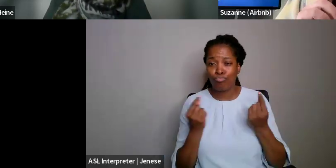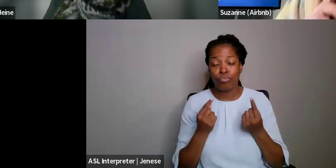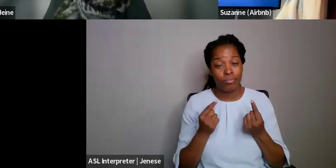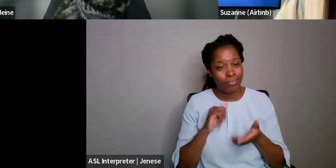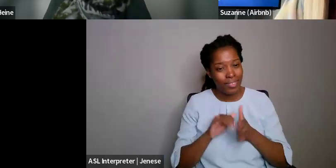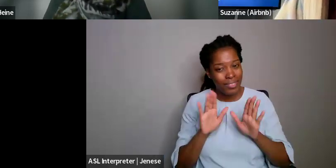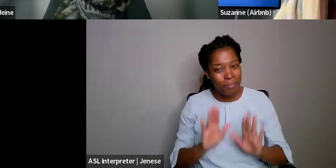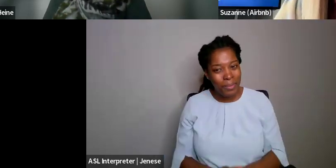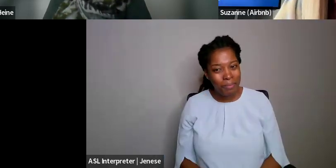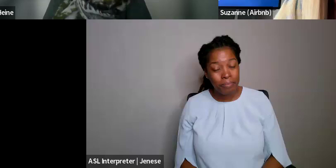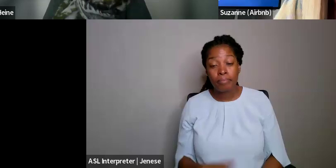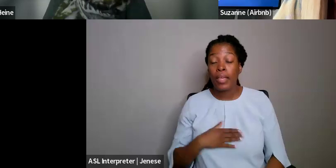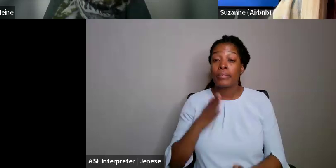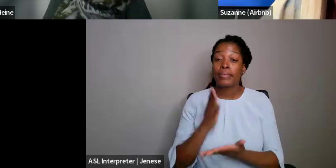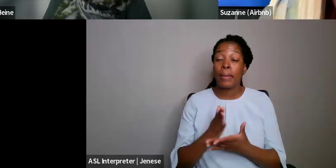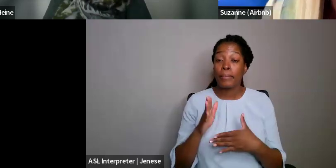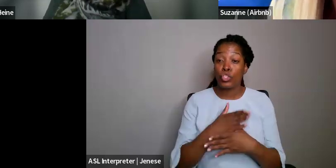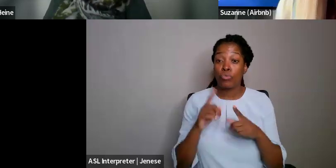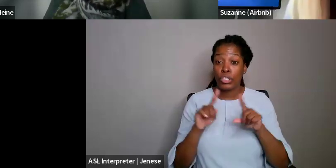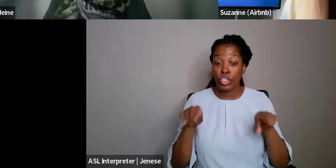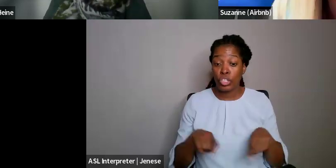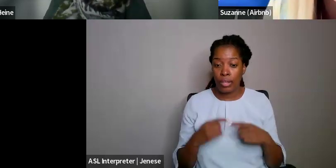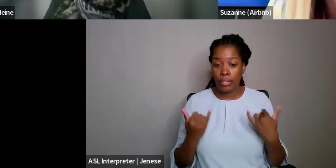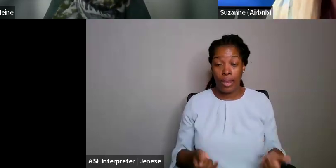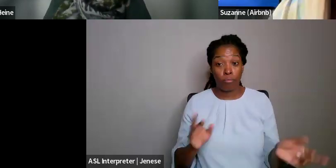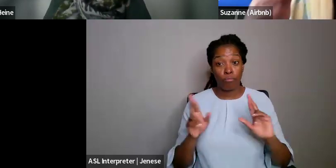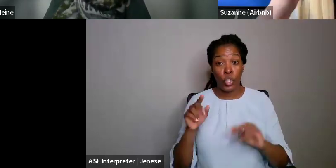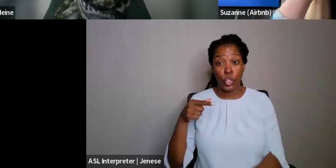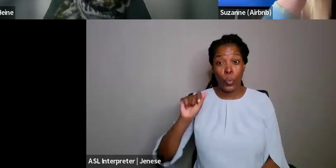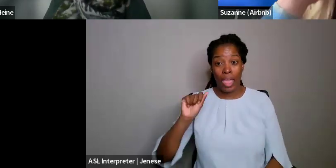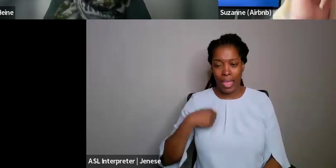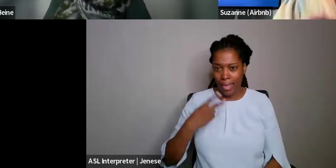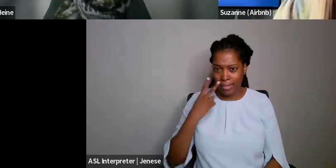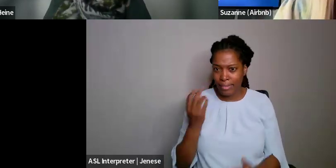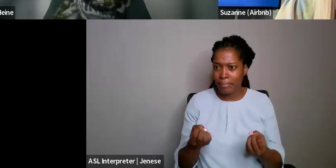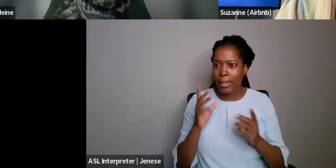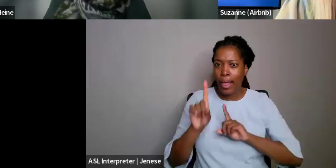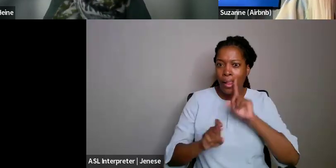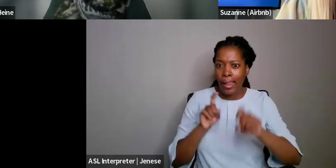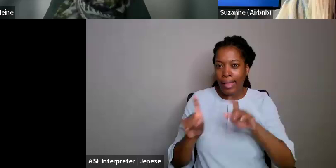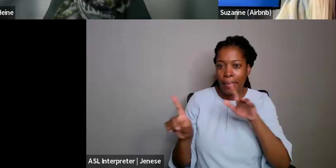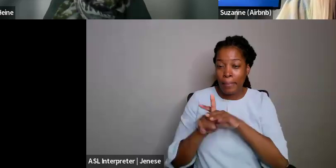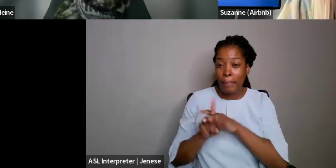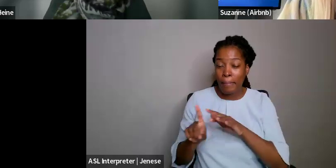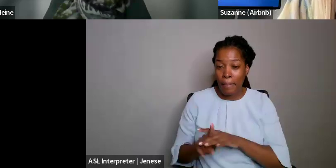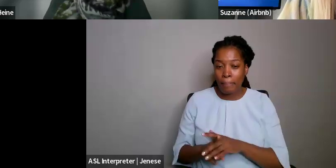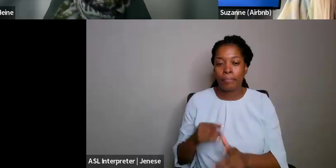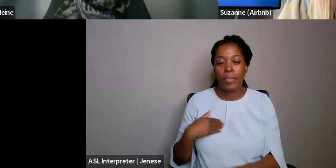I'm stopping my screen share so that we can get to the Q&A, because I've seen lots of things popping up in the boxes, and I know my colleague